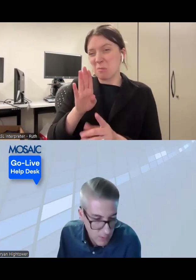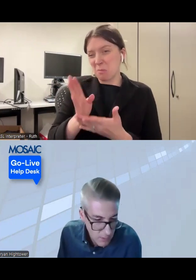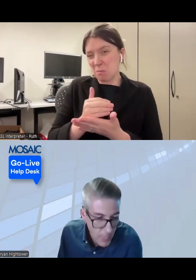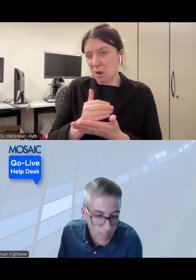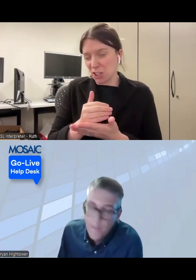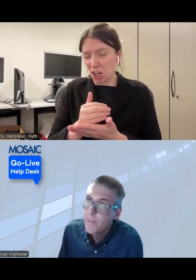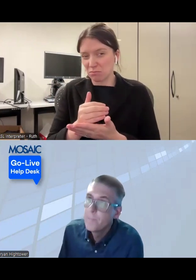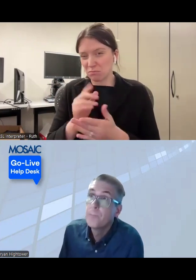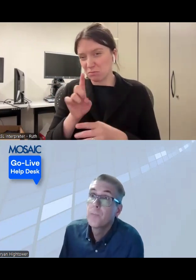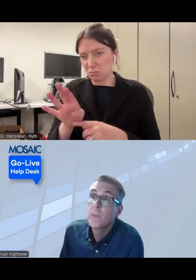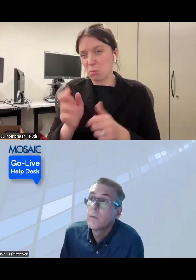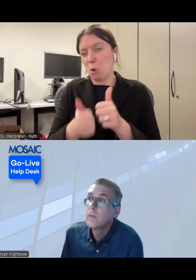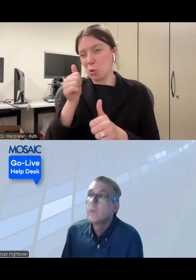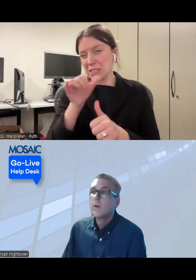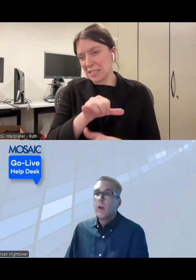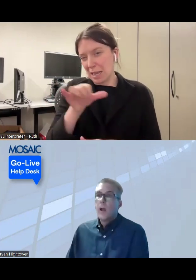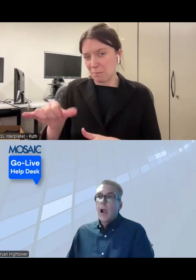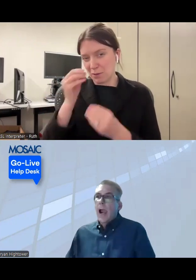information.